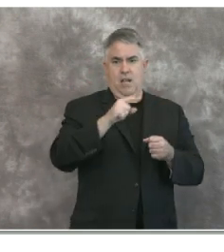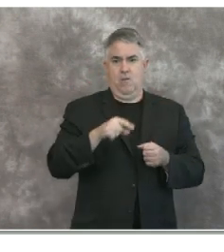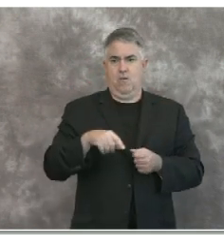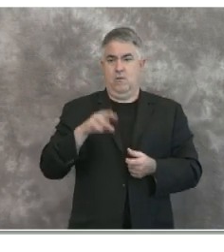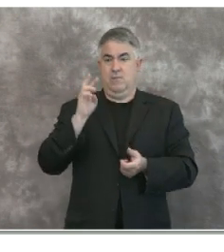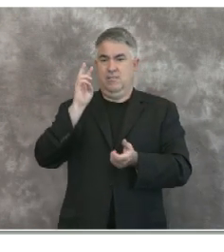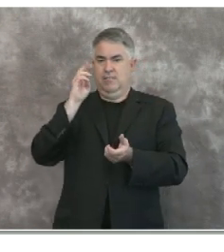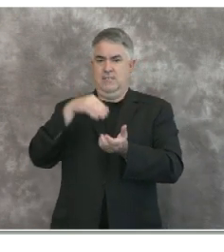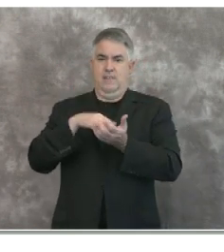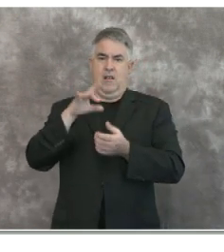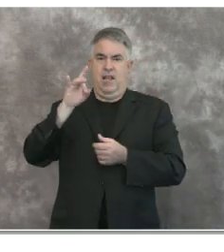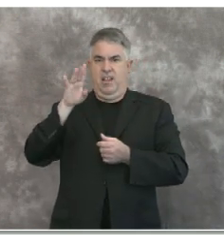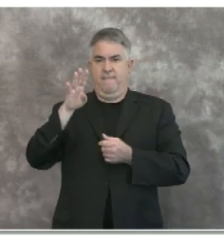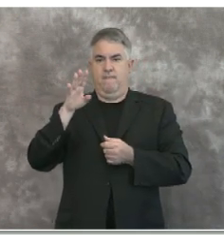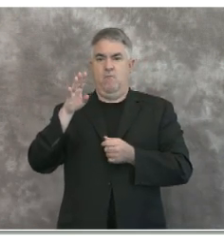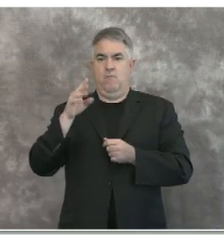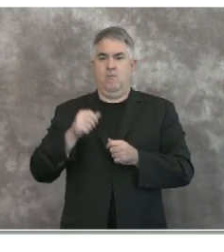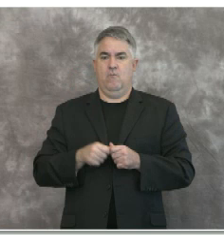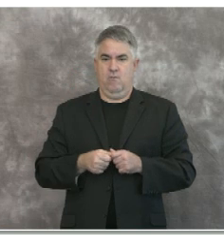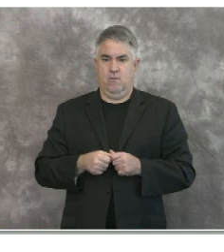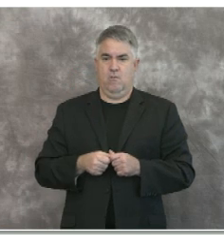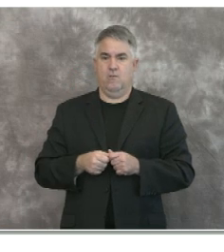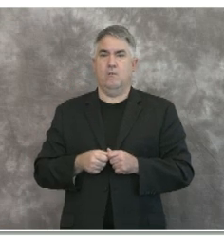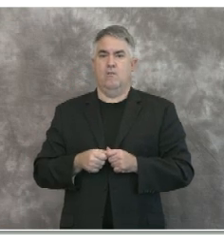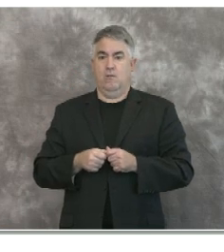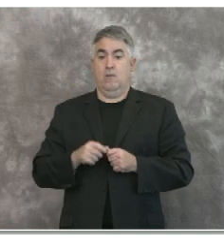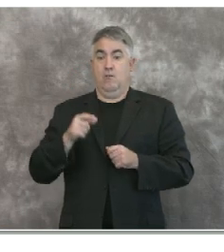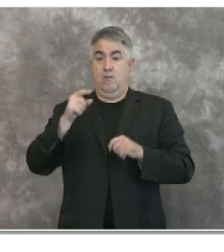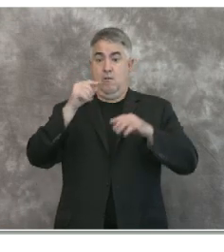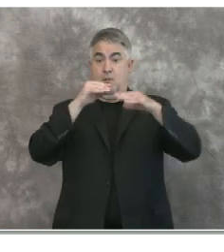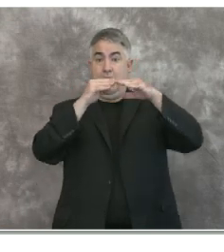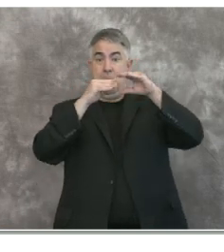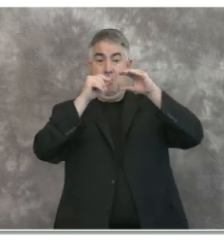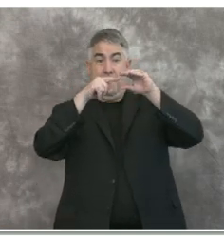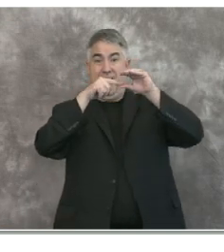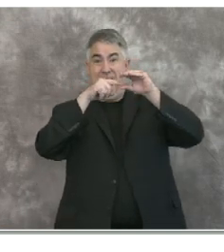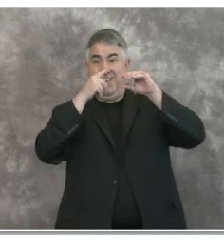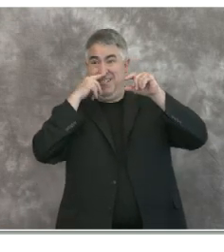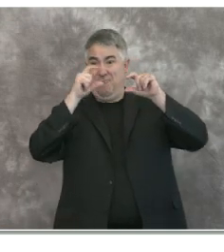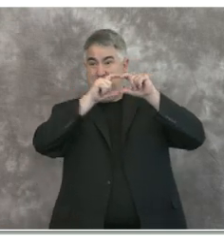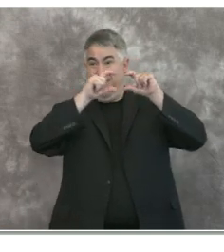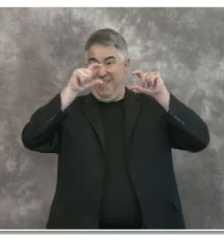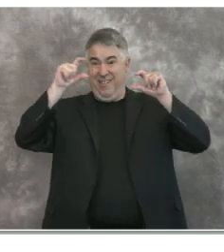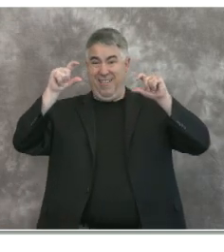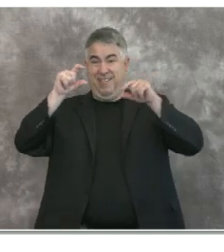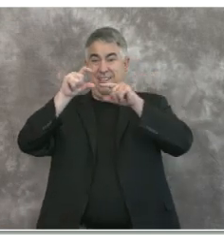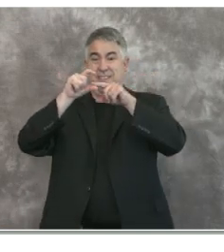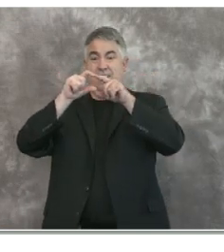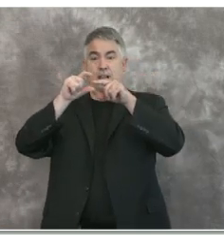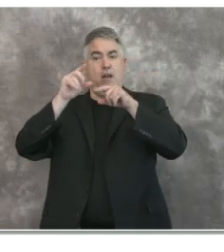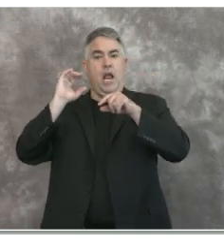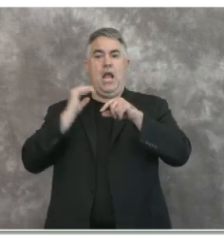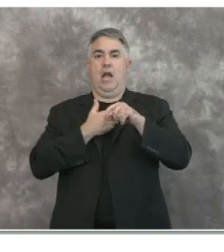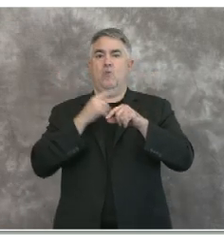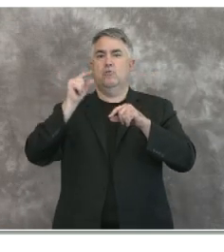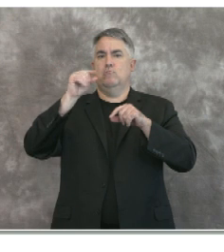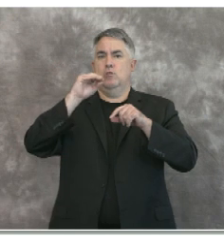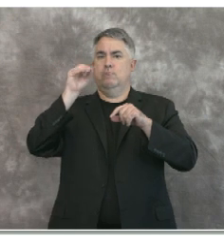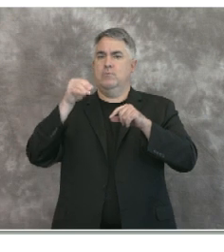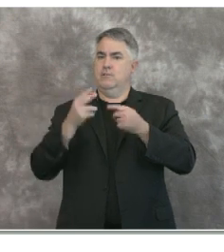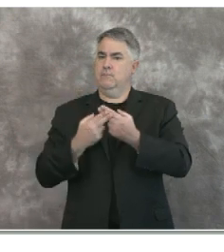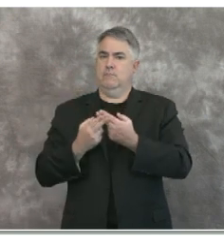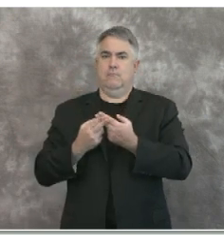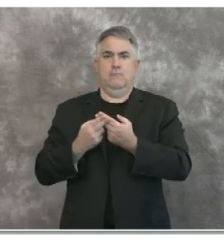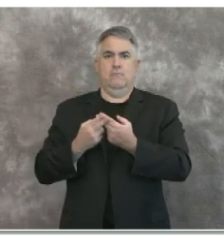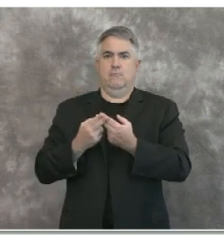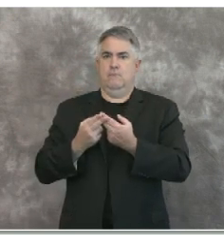6,084. The purple area is what we've identified as our 20%